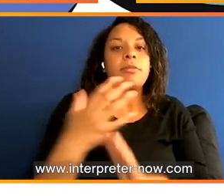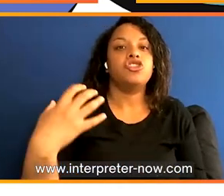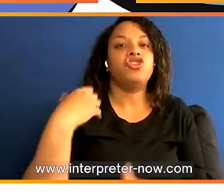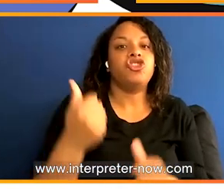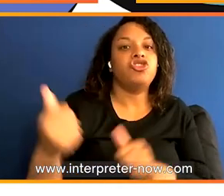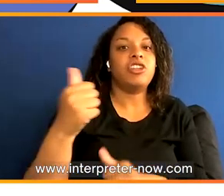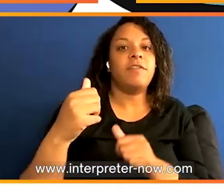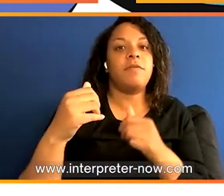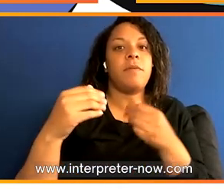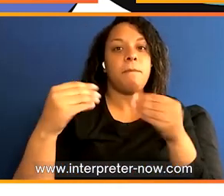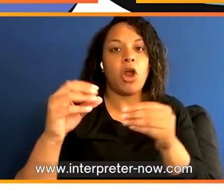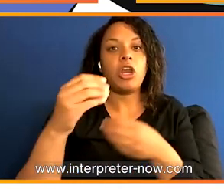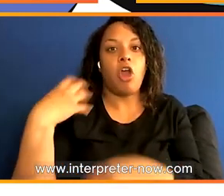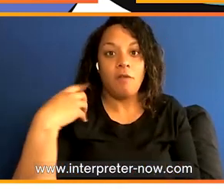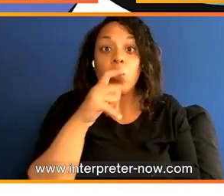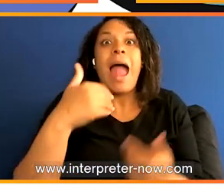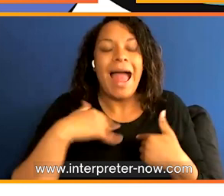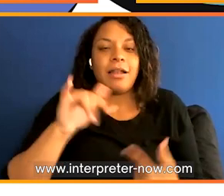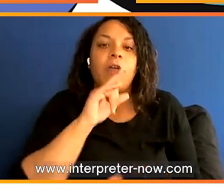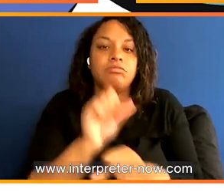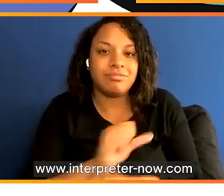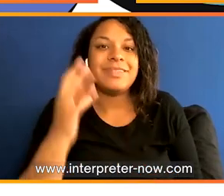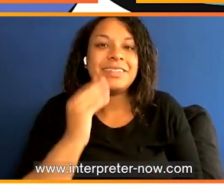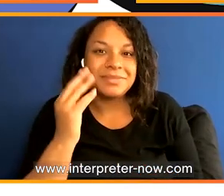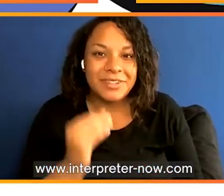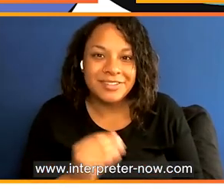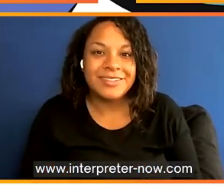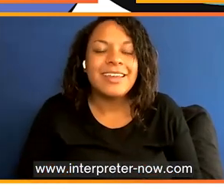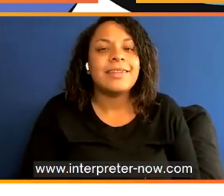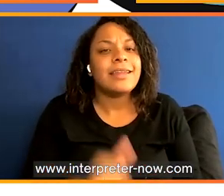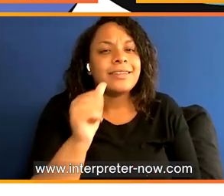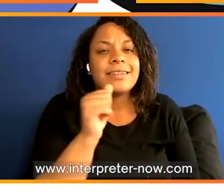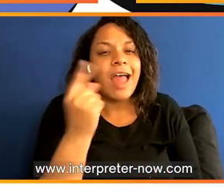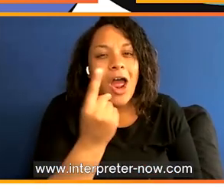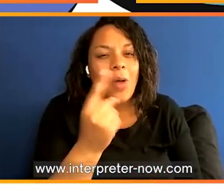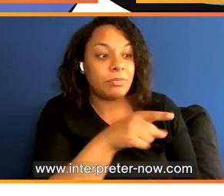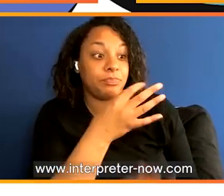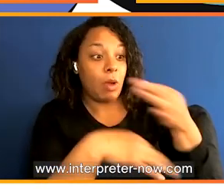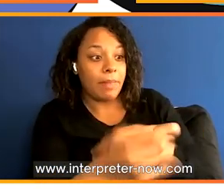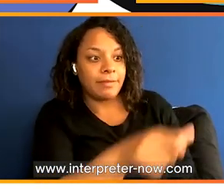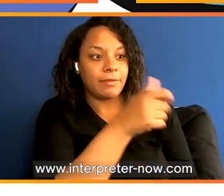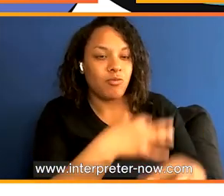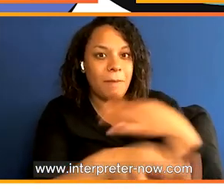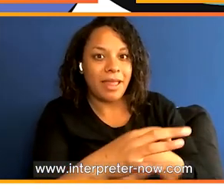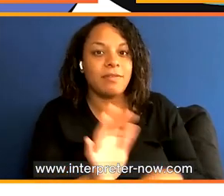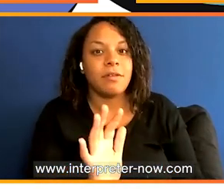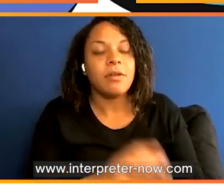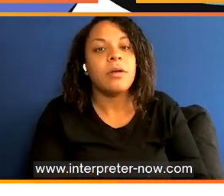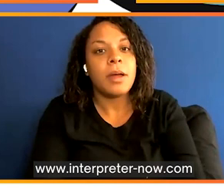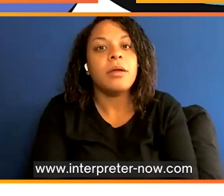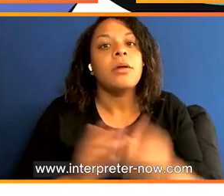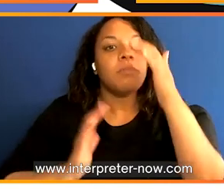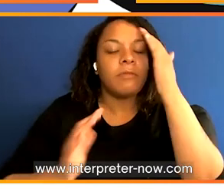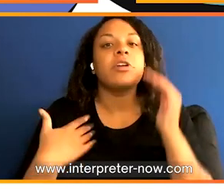over time, we ended up bringing a chief marketing officer who actually had all that experience. And so that's what I mean. It's not always about